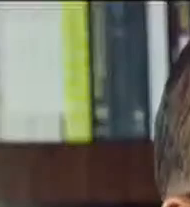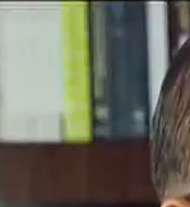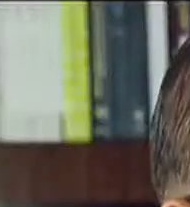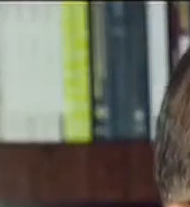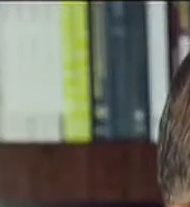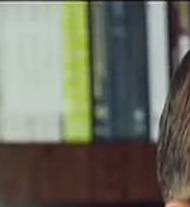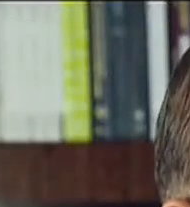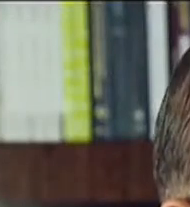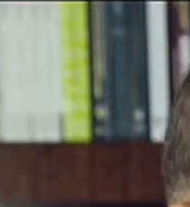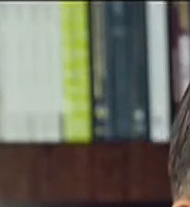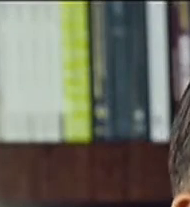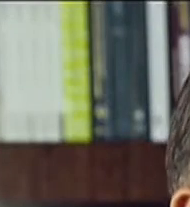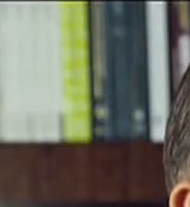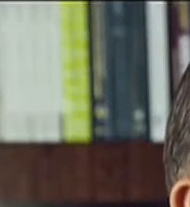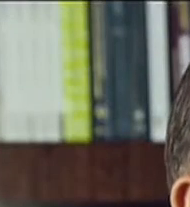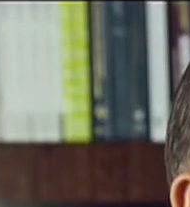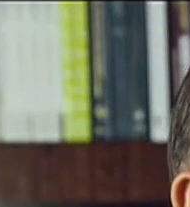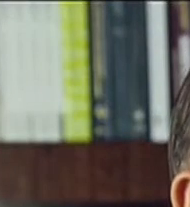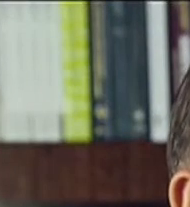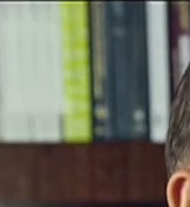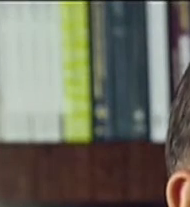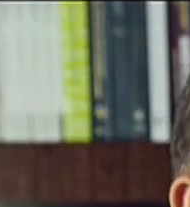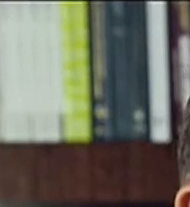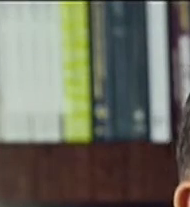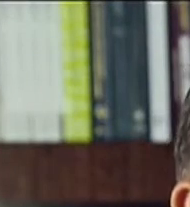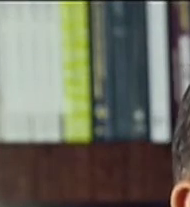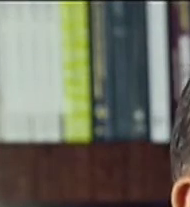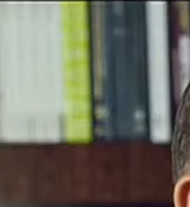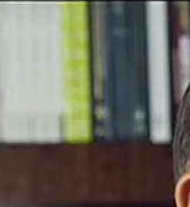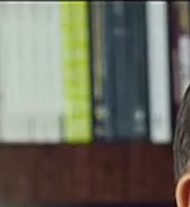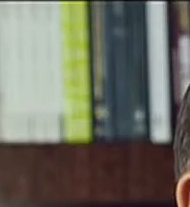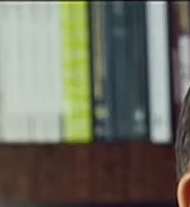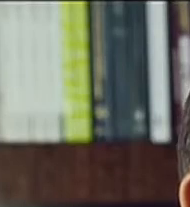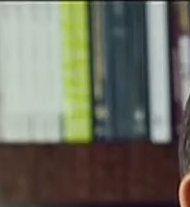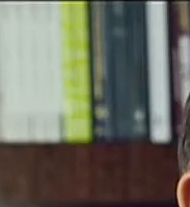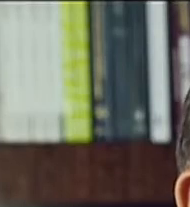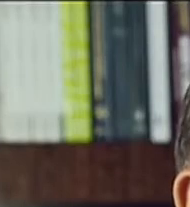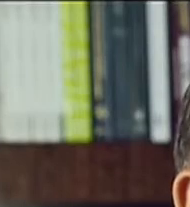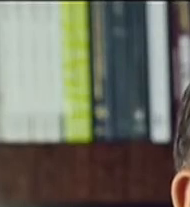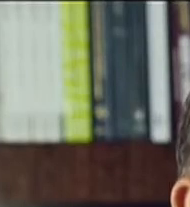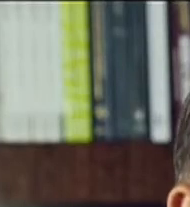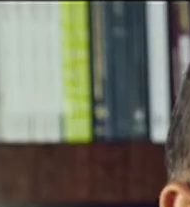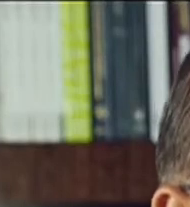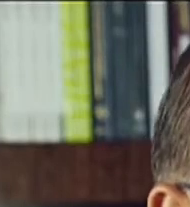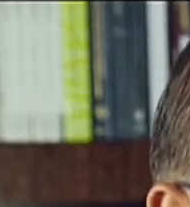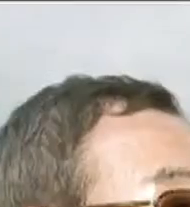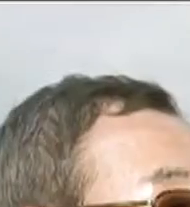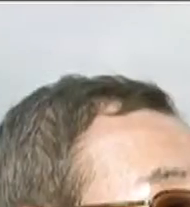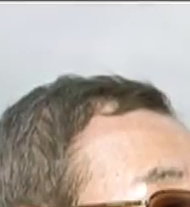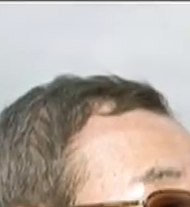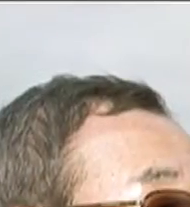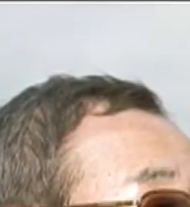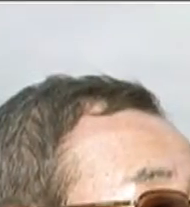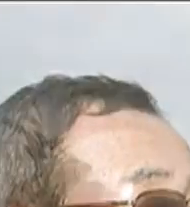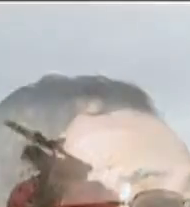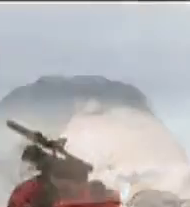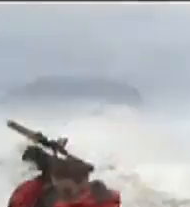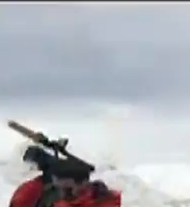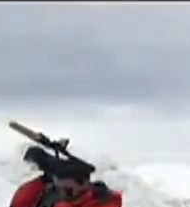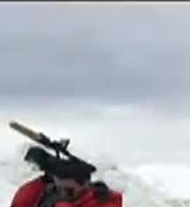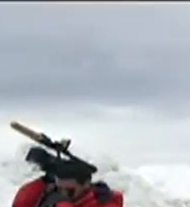I hope I will never be too old to ask leaders tough questions. I hope I will always have the energy